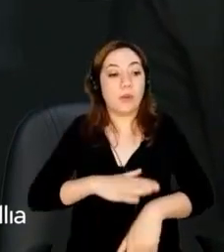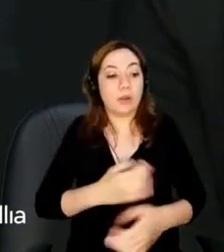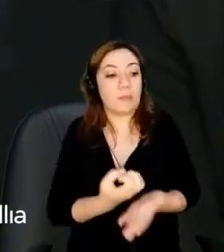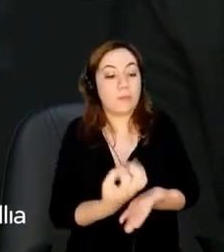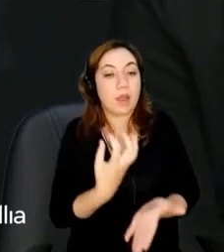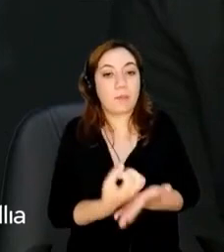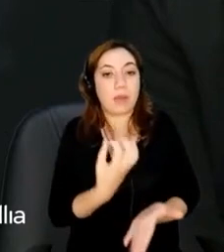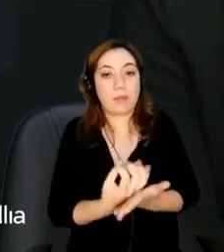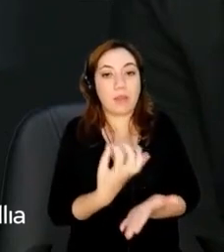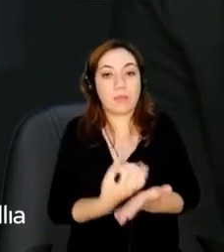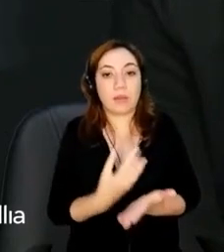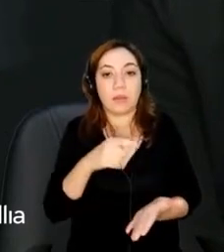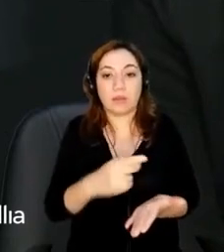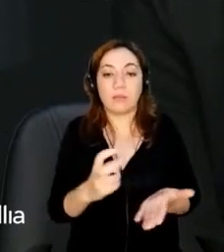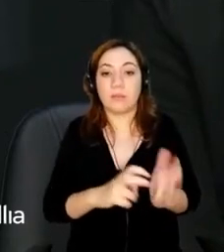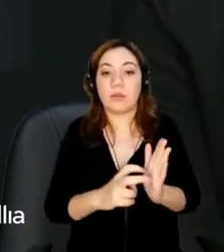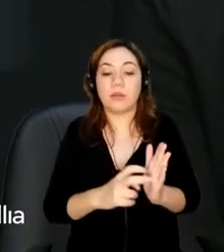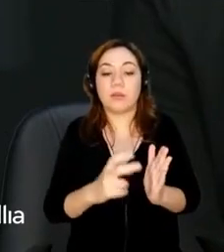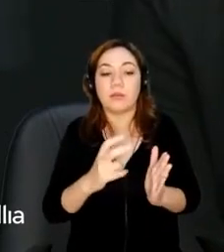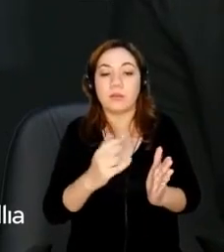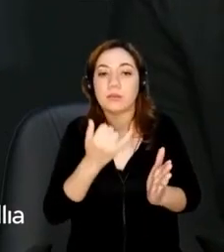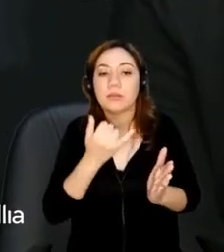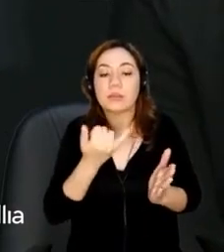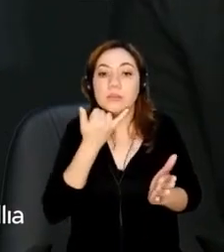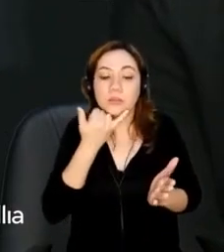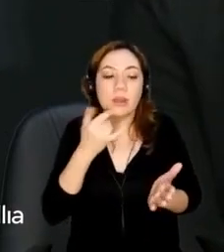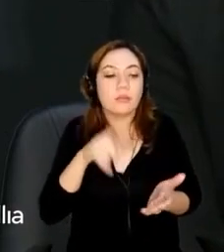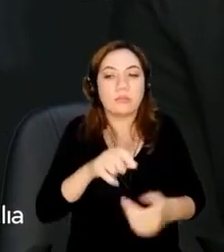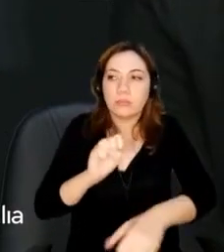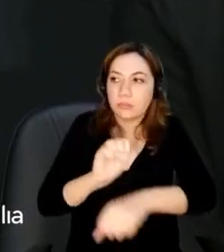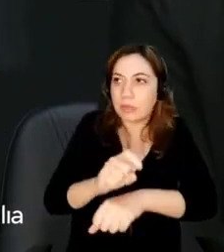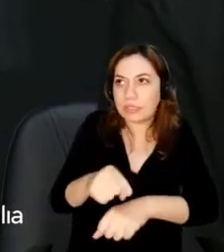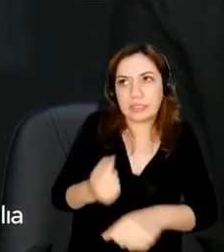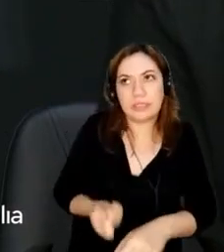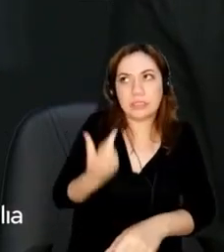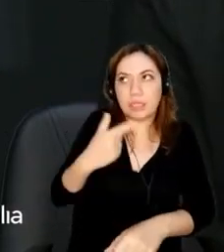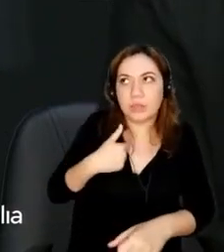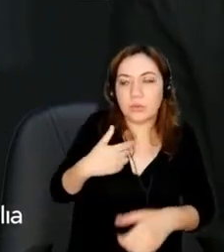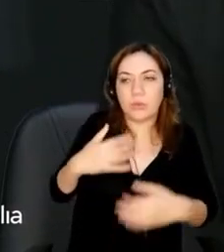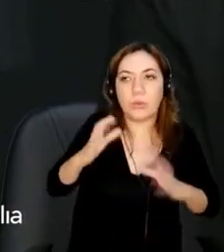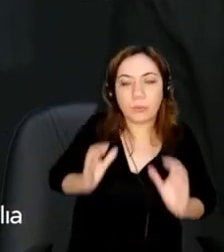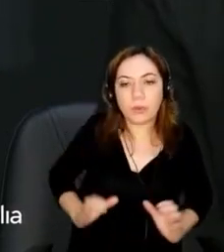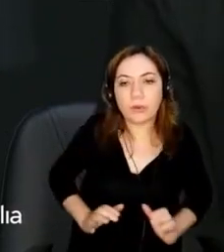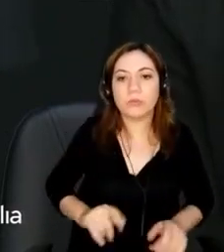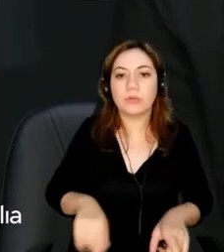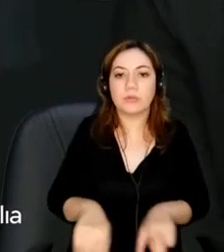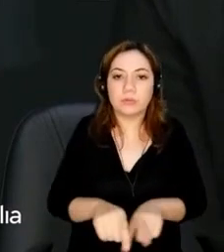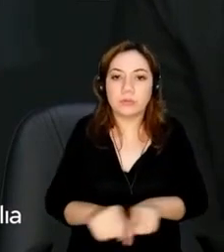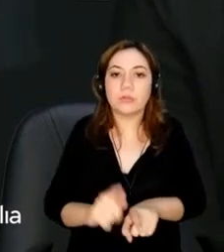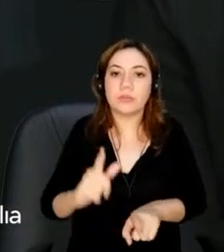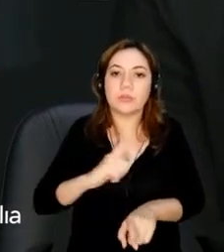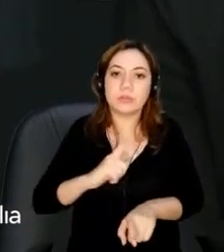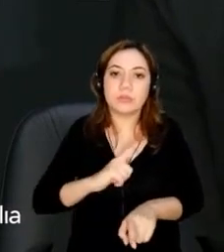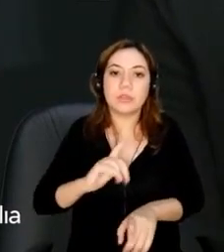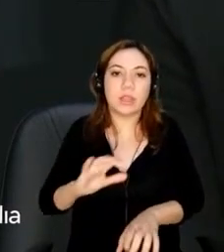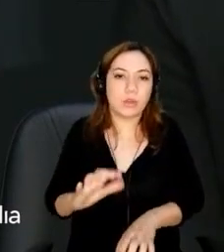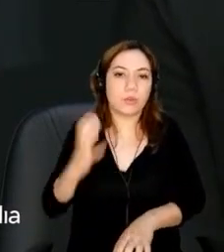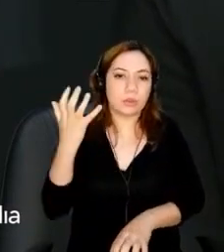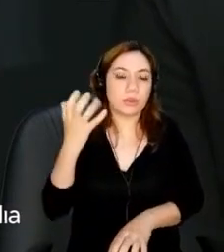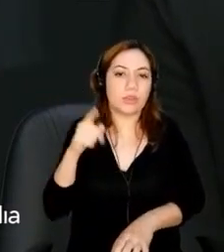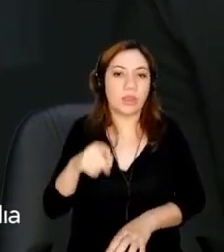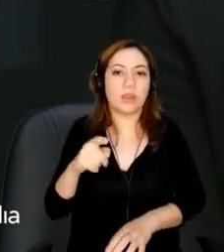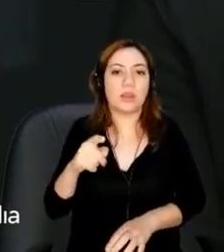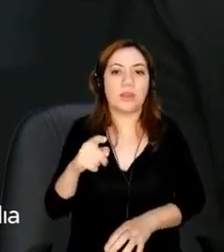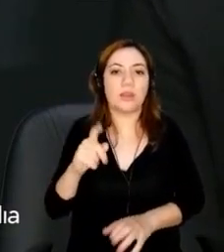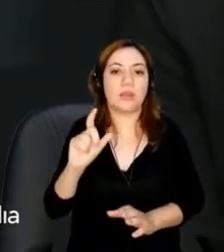says, we stopped this suspicious behavior. I had something recently. I have a Citi card through a MasterCard, obviously,